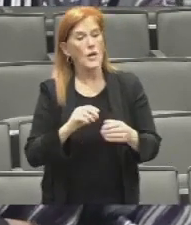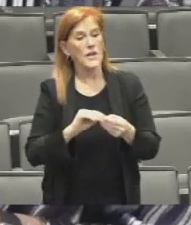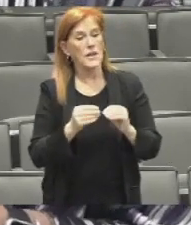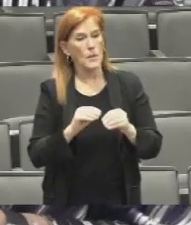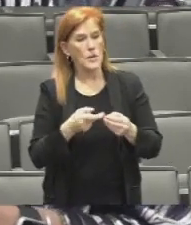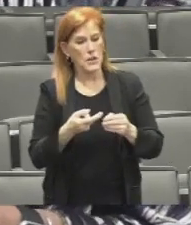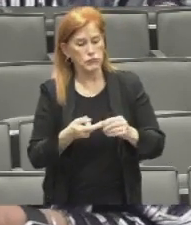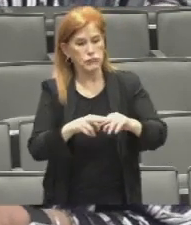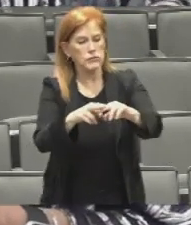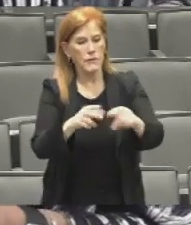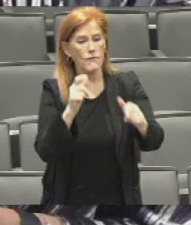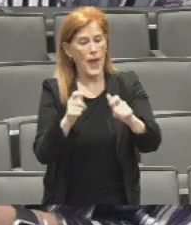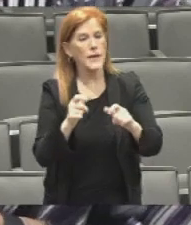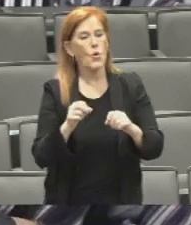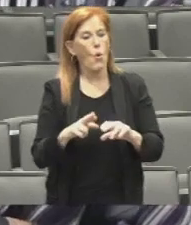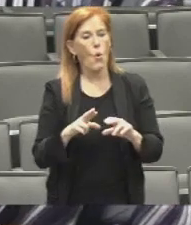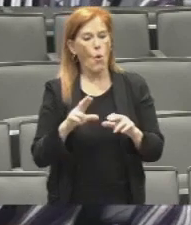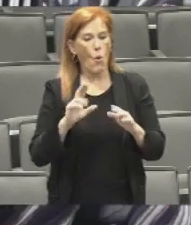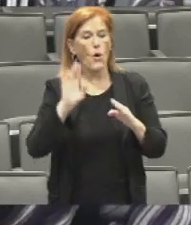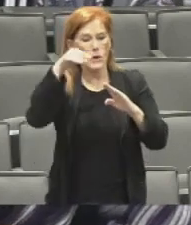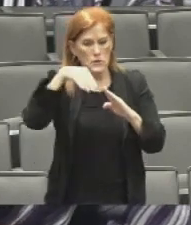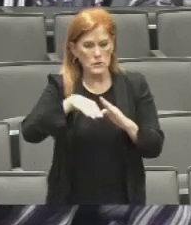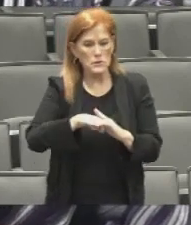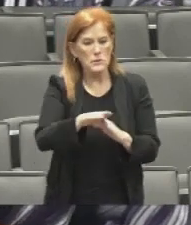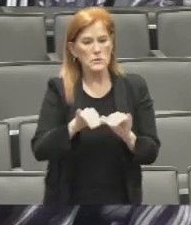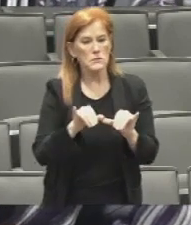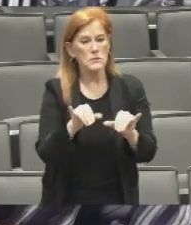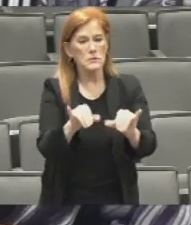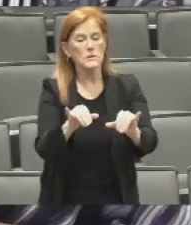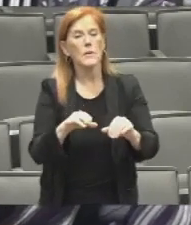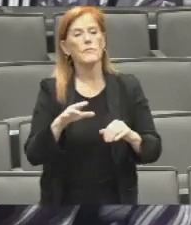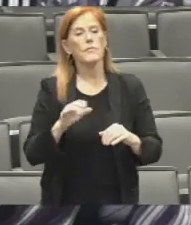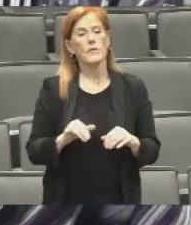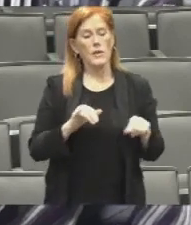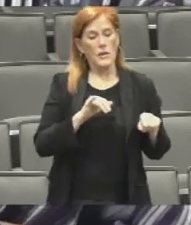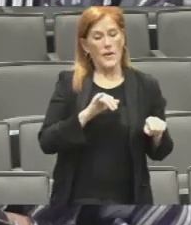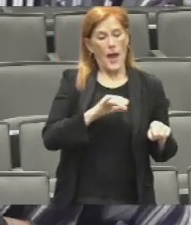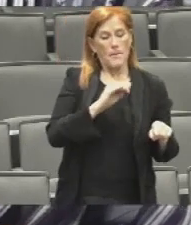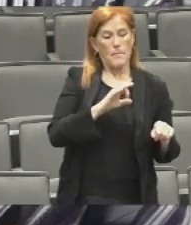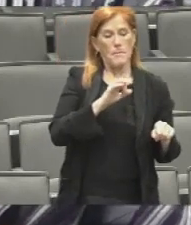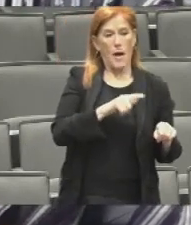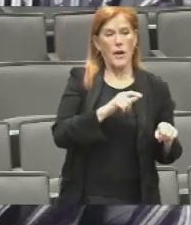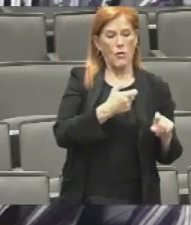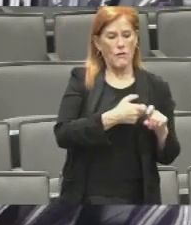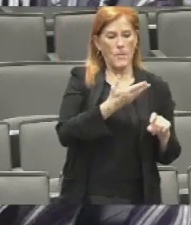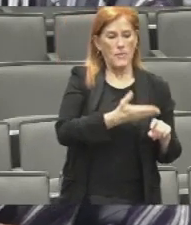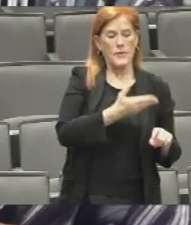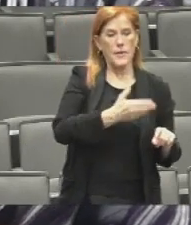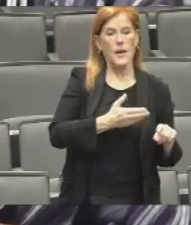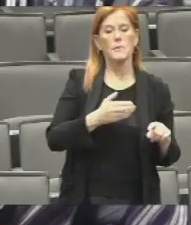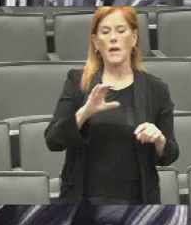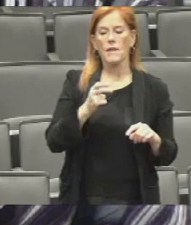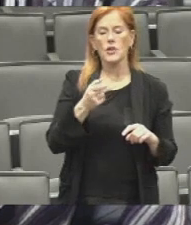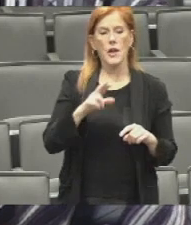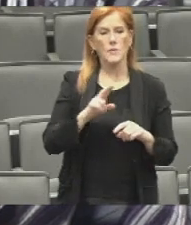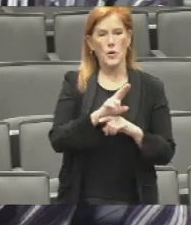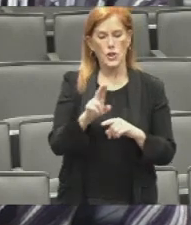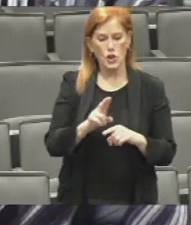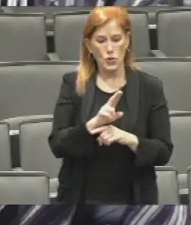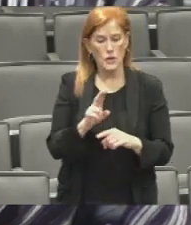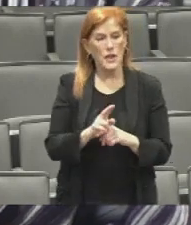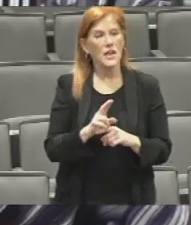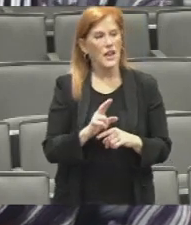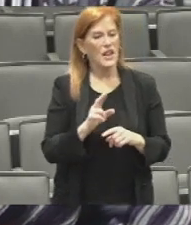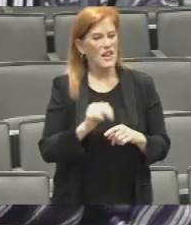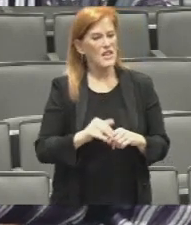not? And so this is a model that the chamber is using. It's a model that is on the website